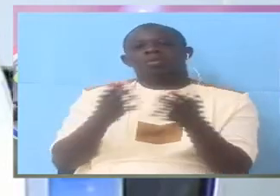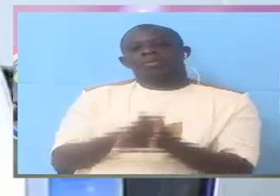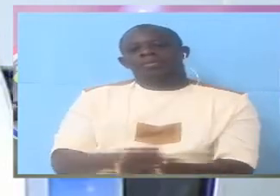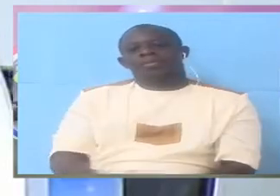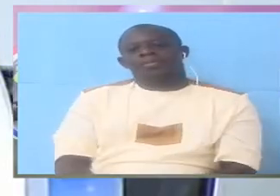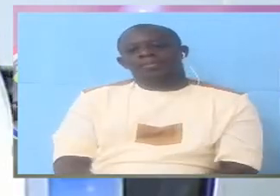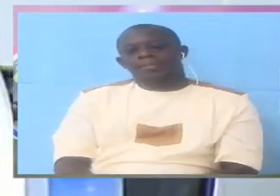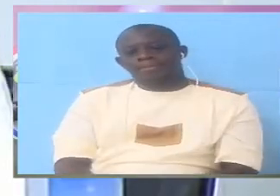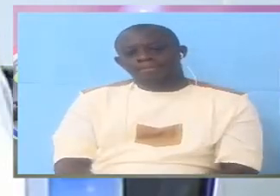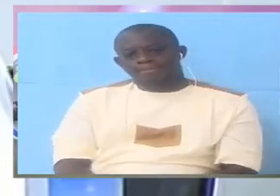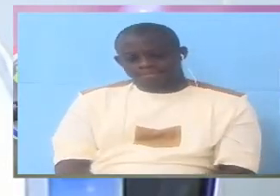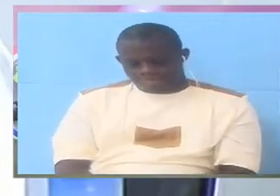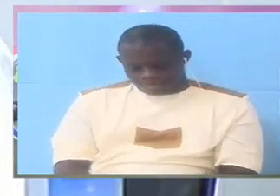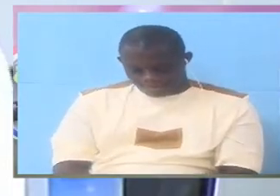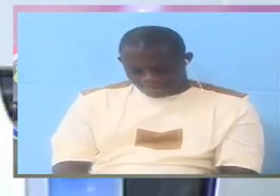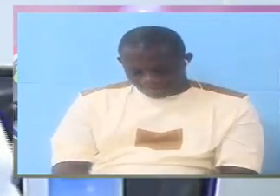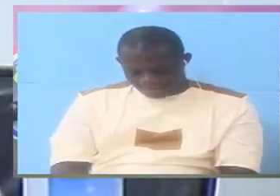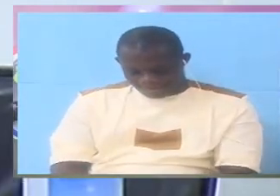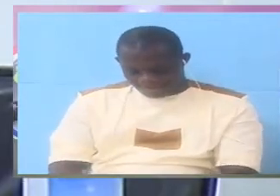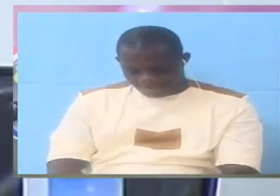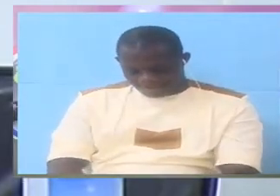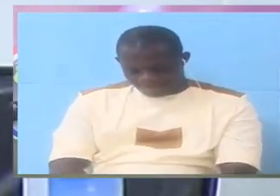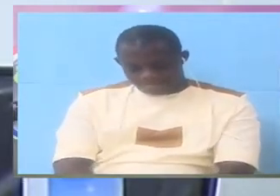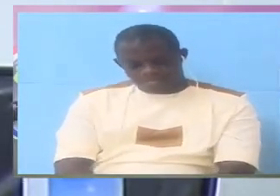No, wasn't me.